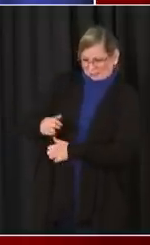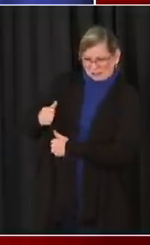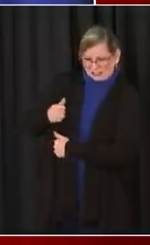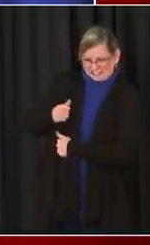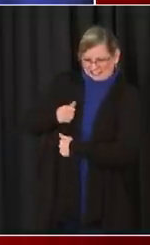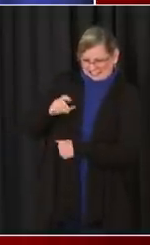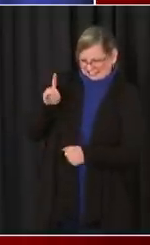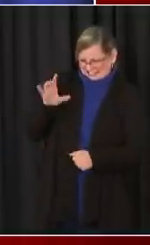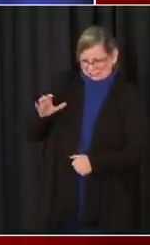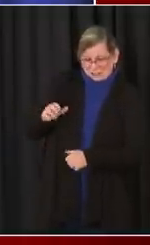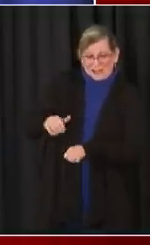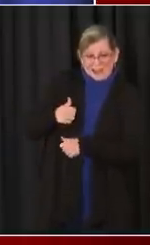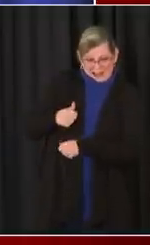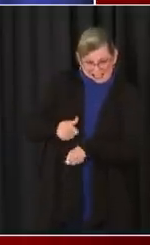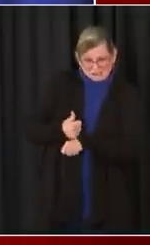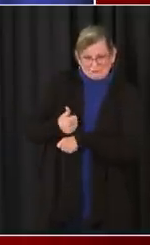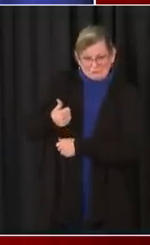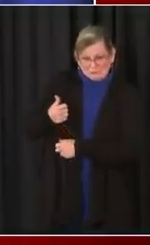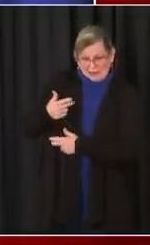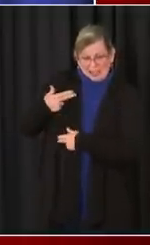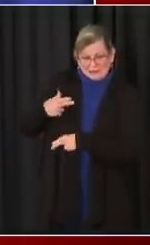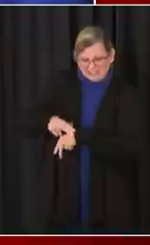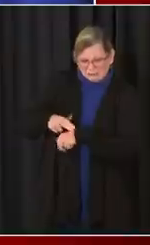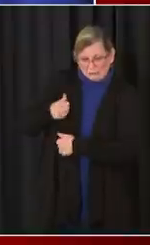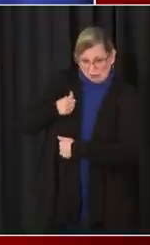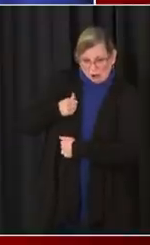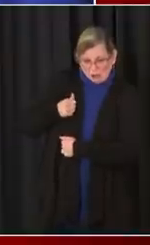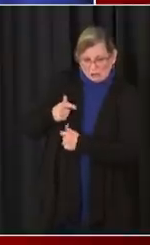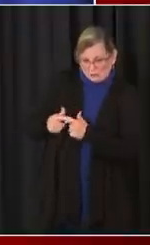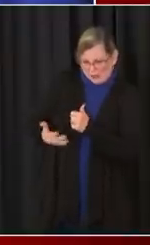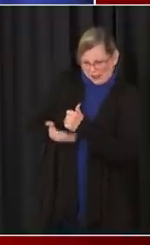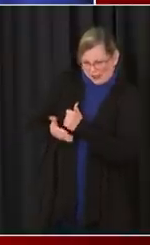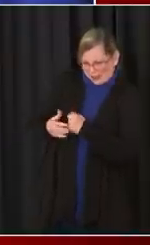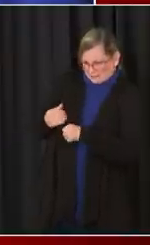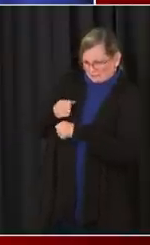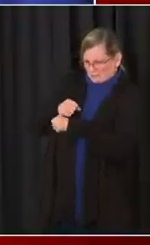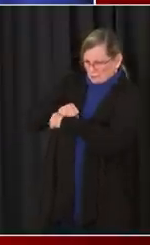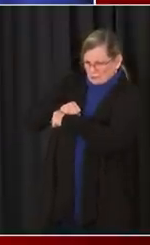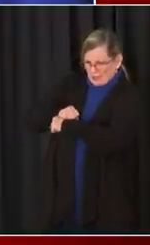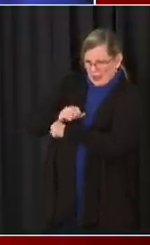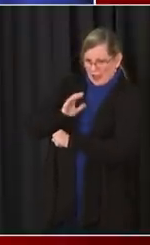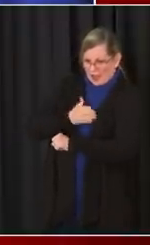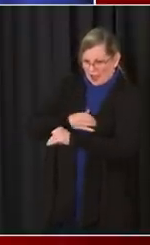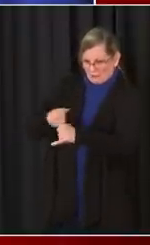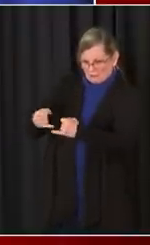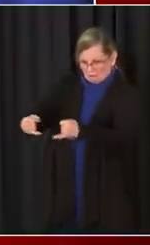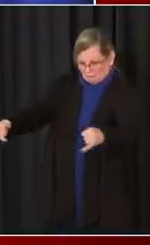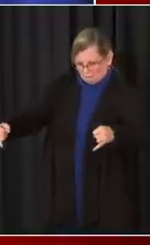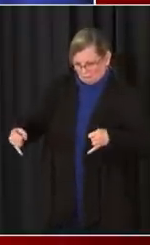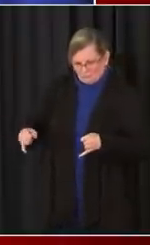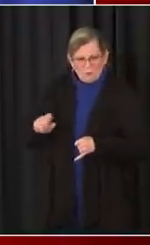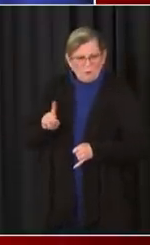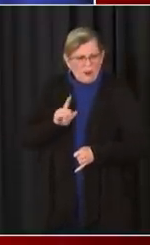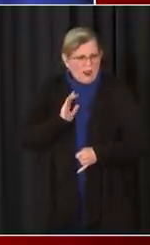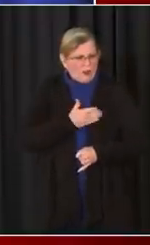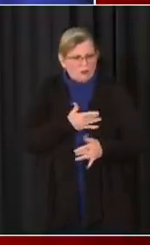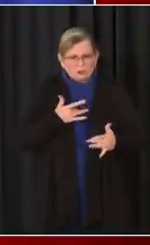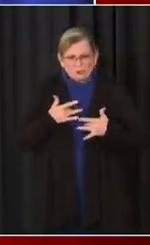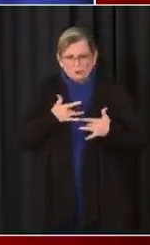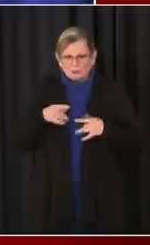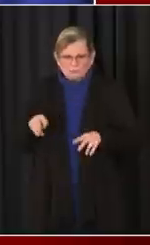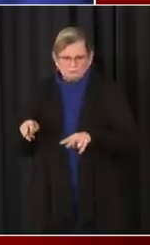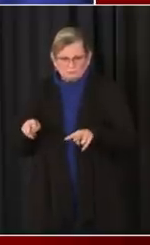Guard, to help us maintain a perimeter around our areas of concern. The